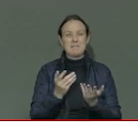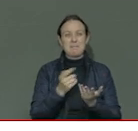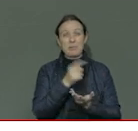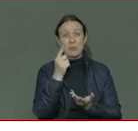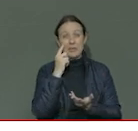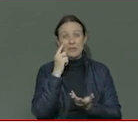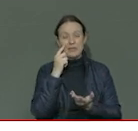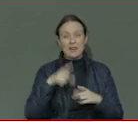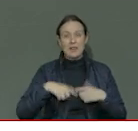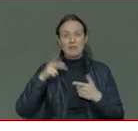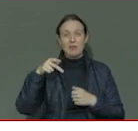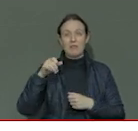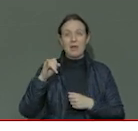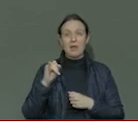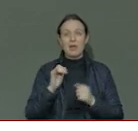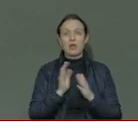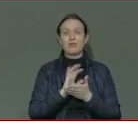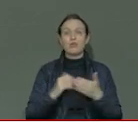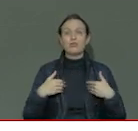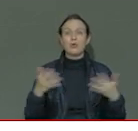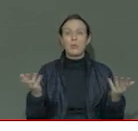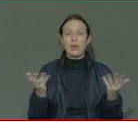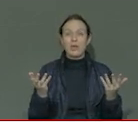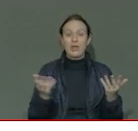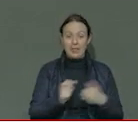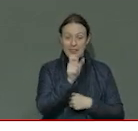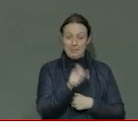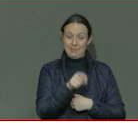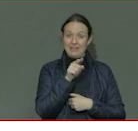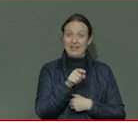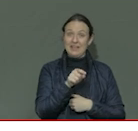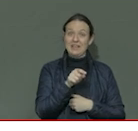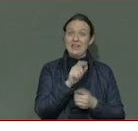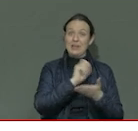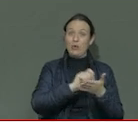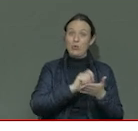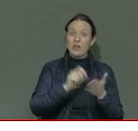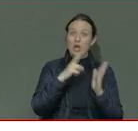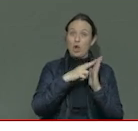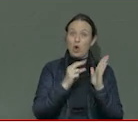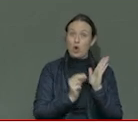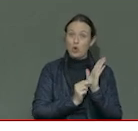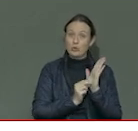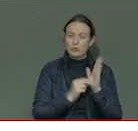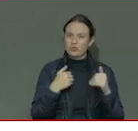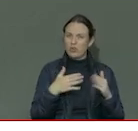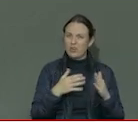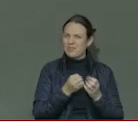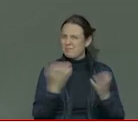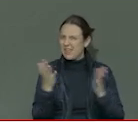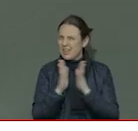Life of Pi starts with what? The author's note. You notice most novels that you read, do they have an author's